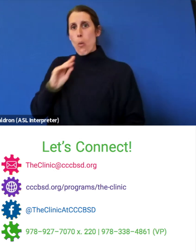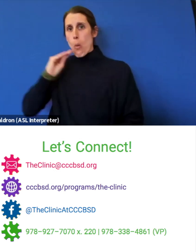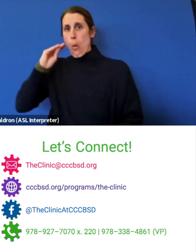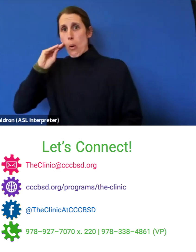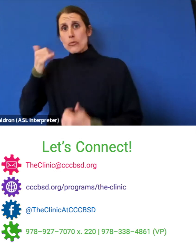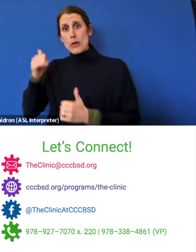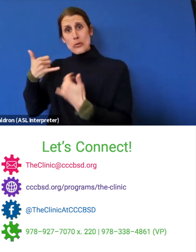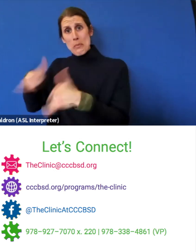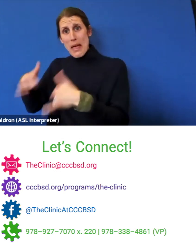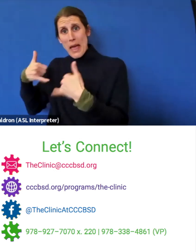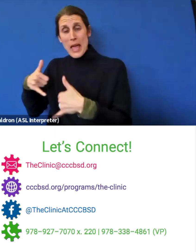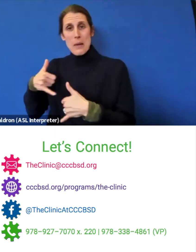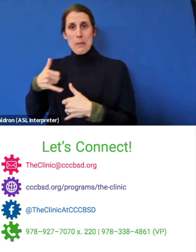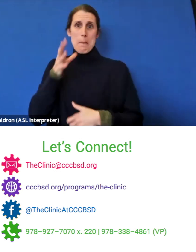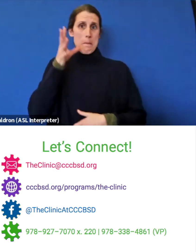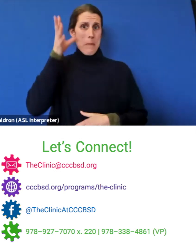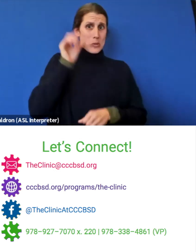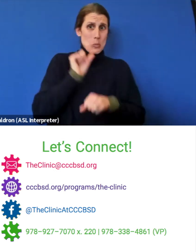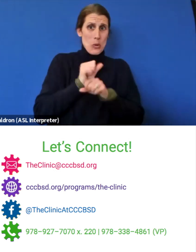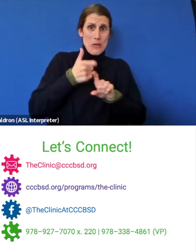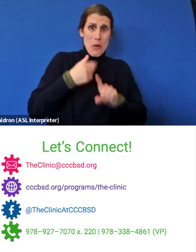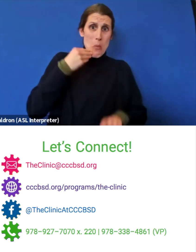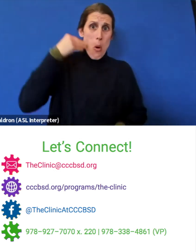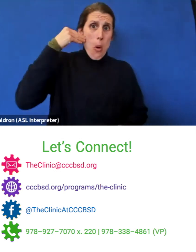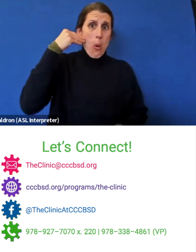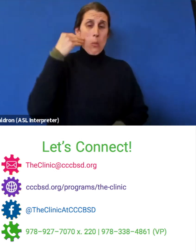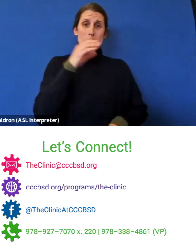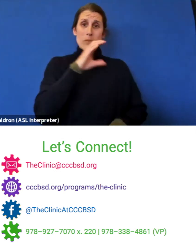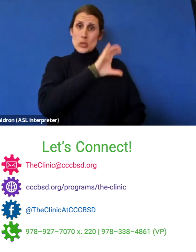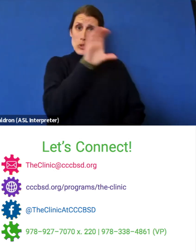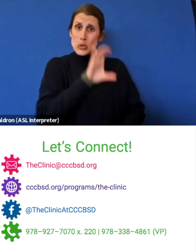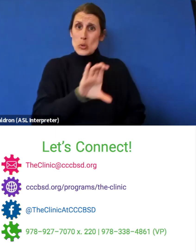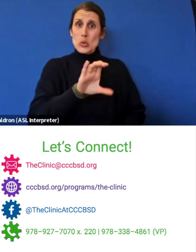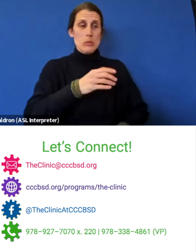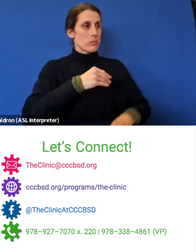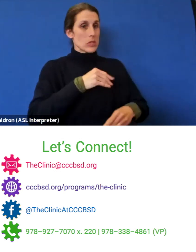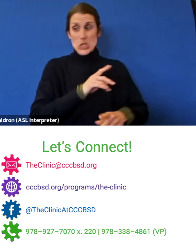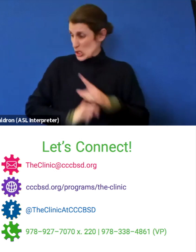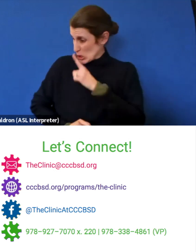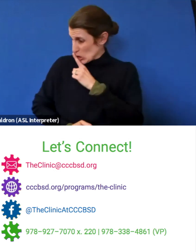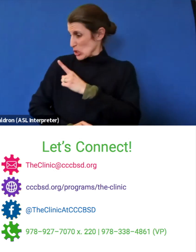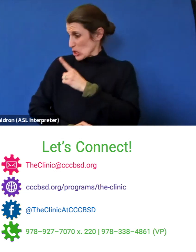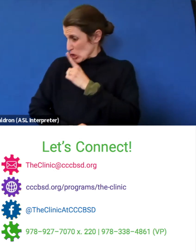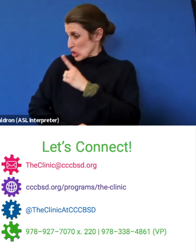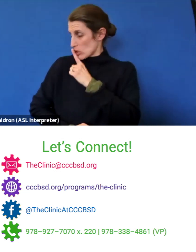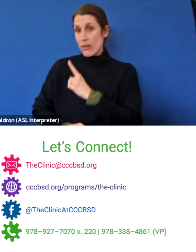opposed to let's get you talking and engaging and sharing as much as you can.